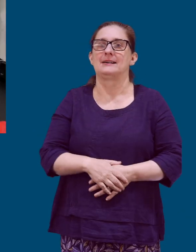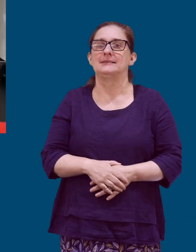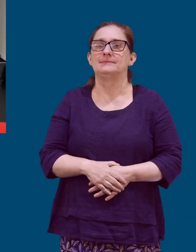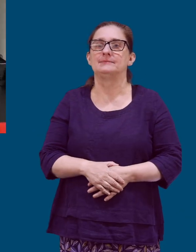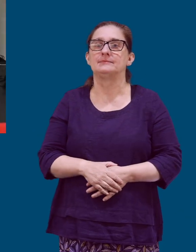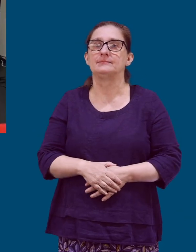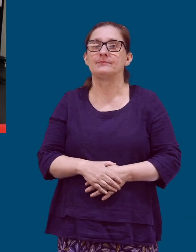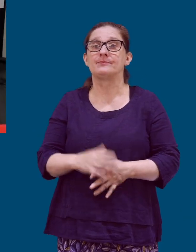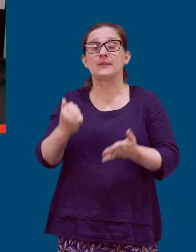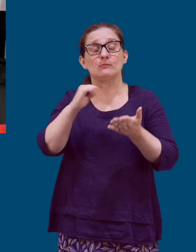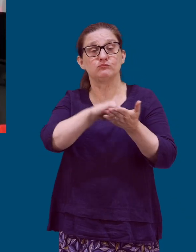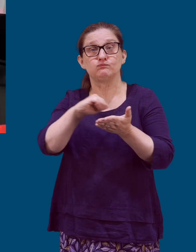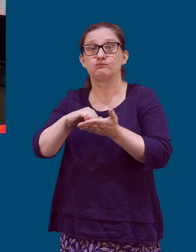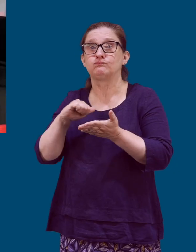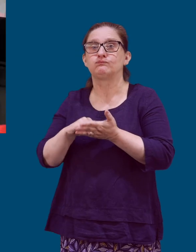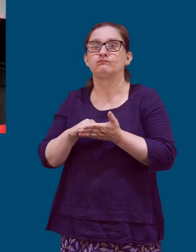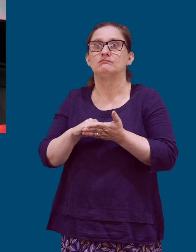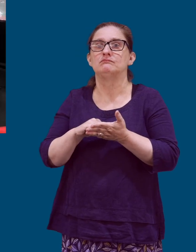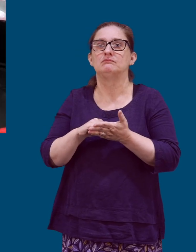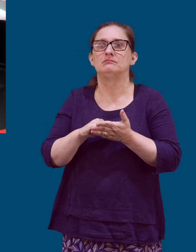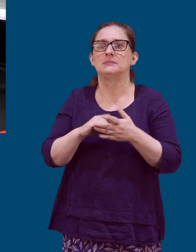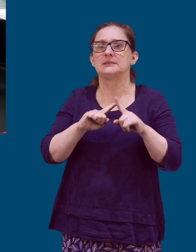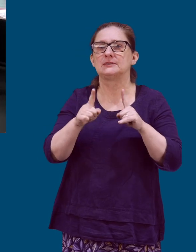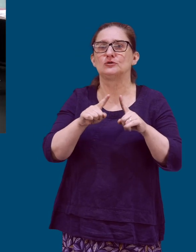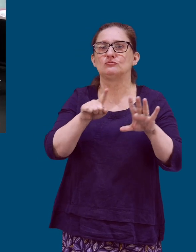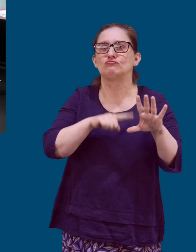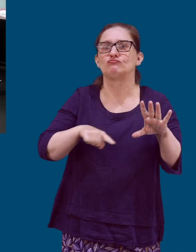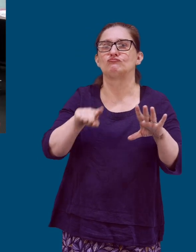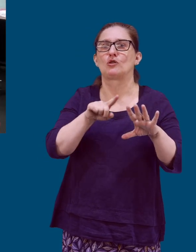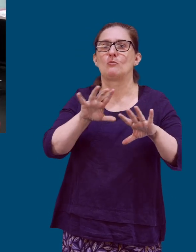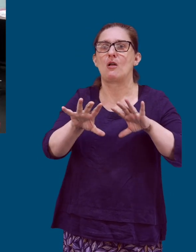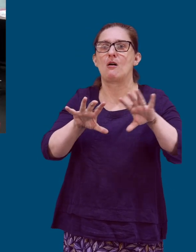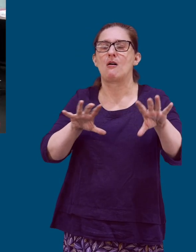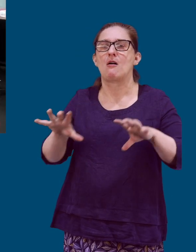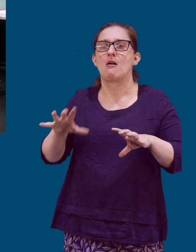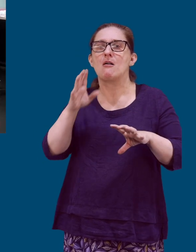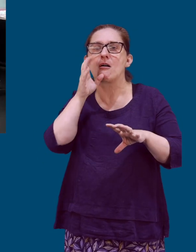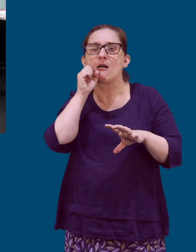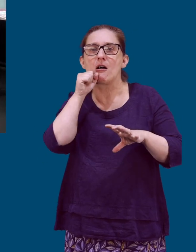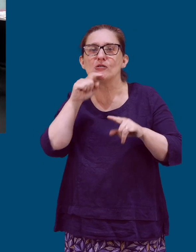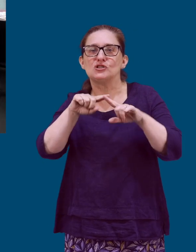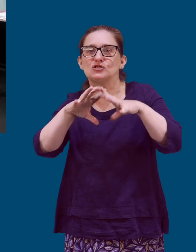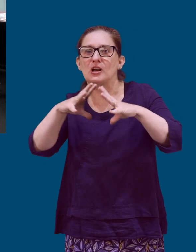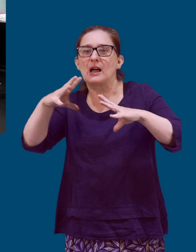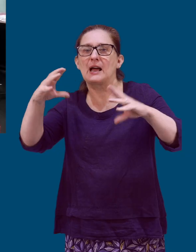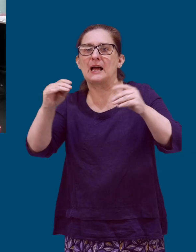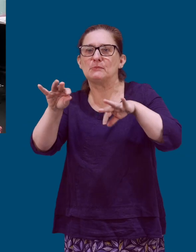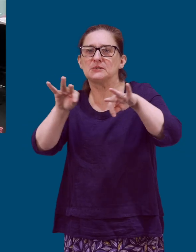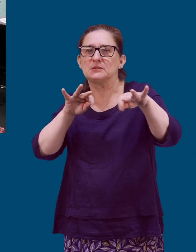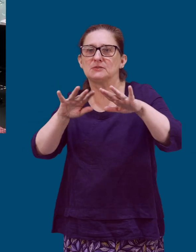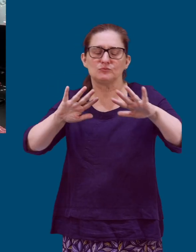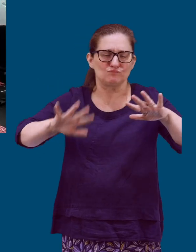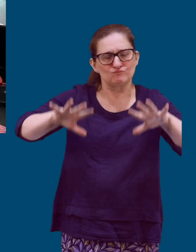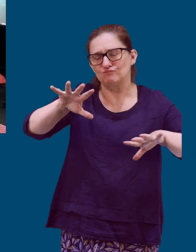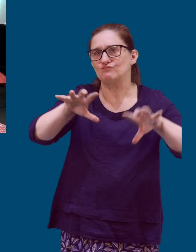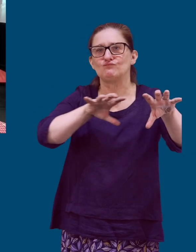Printed across the fabric are circles, blocks of red fabric with orange shapes like torn paper or card, striping